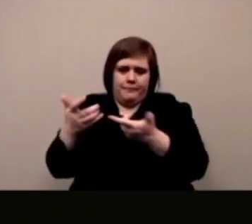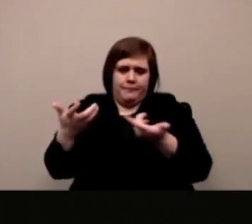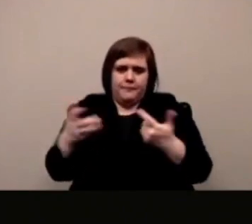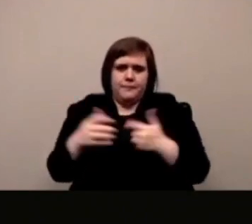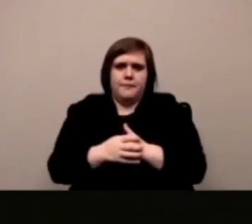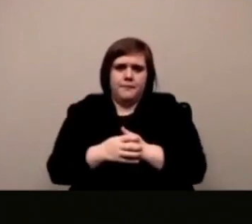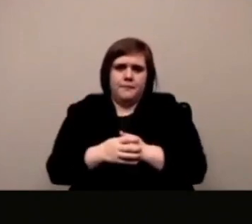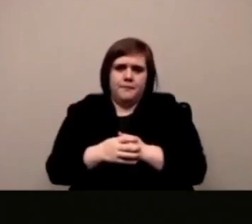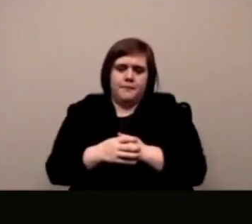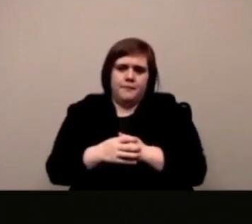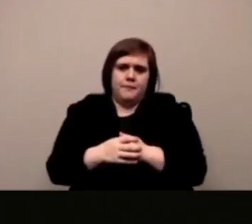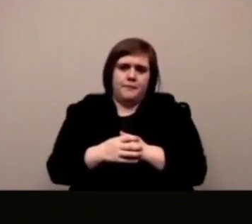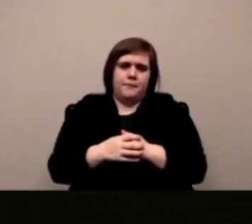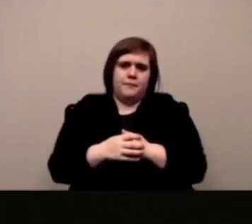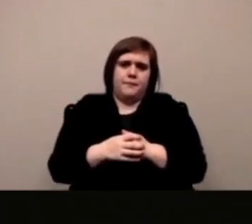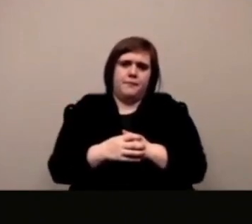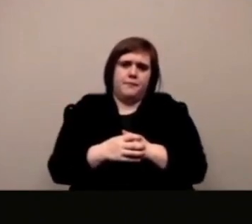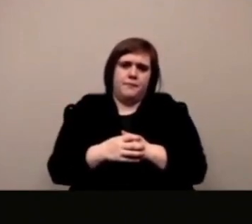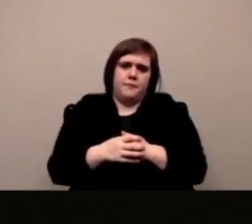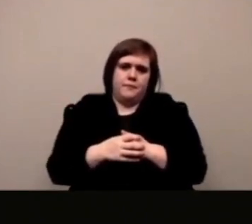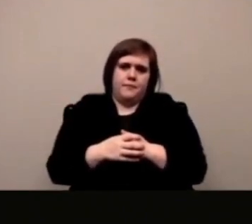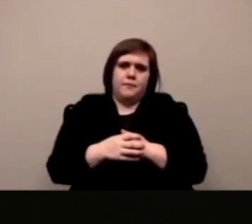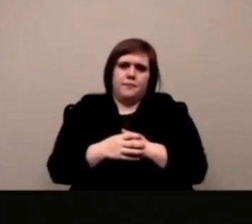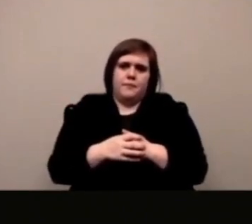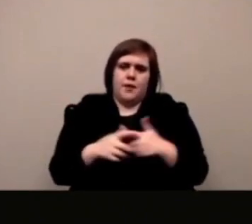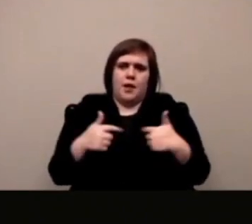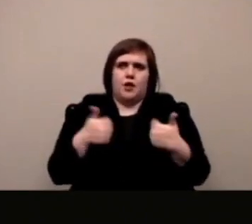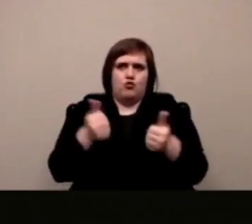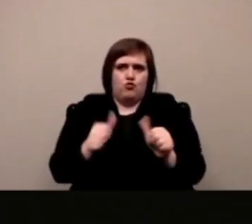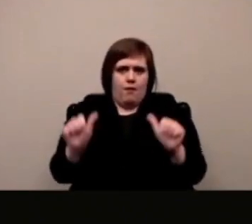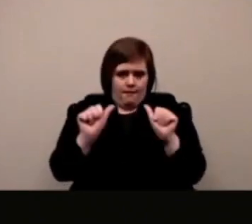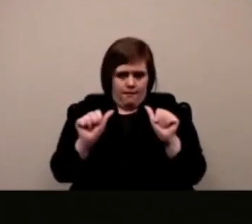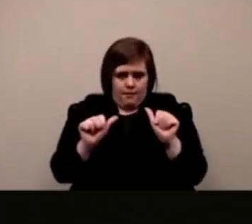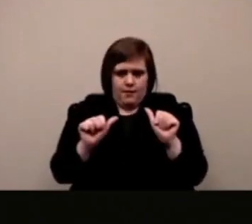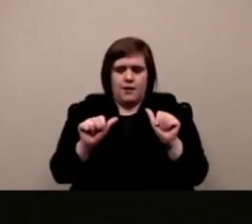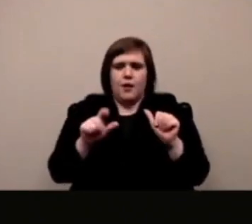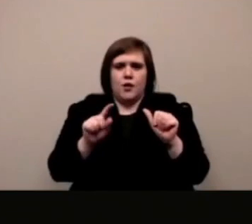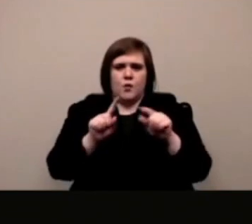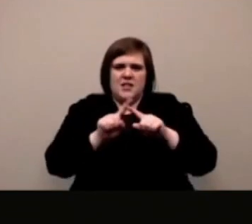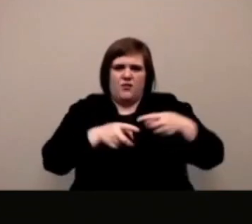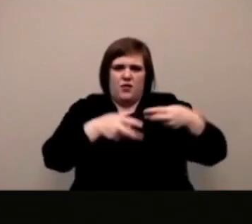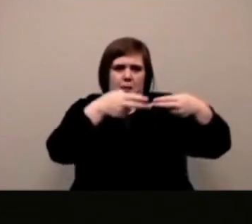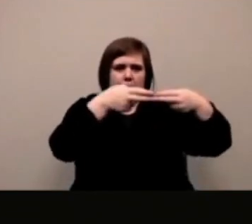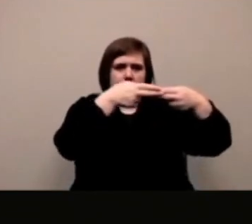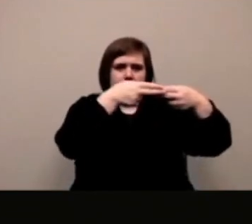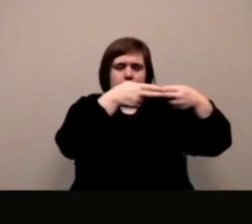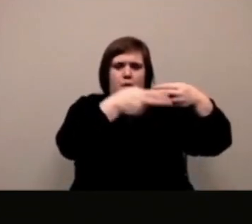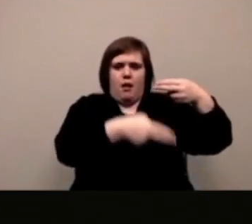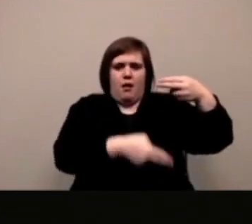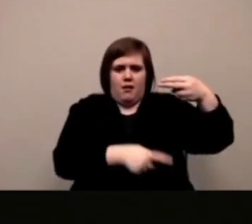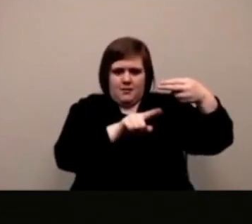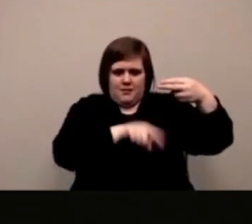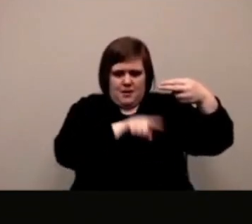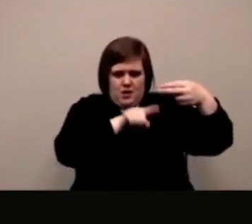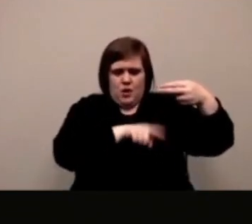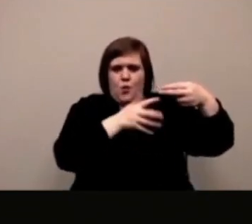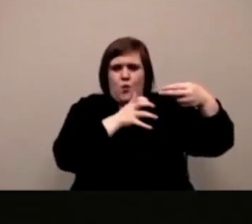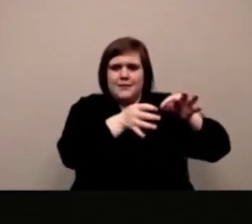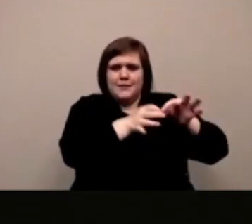So I tried to do that in the wording of the blocks that are already there, and you can imagine wanting lots more